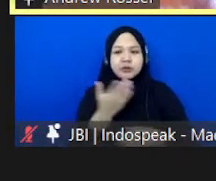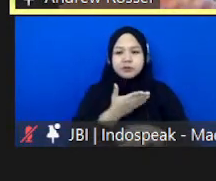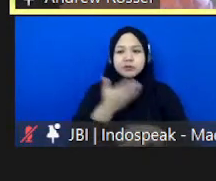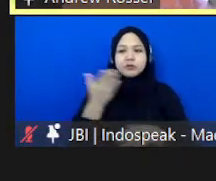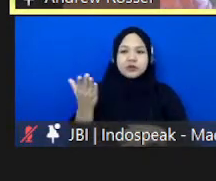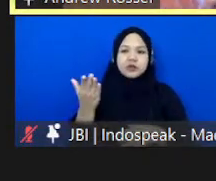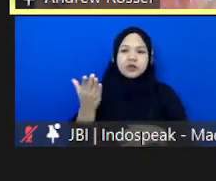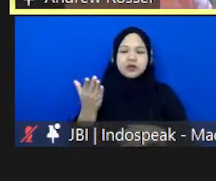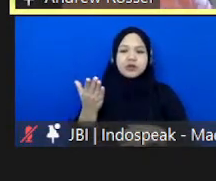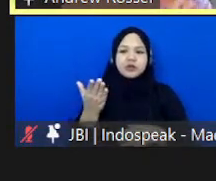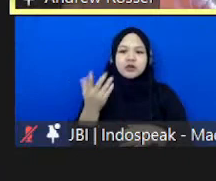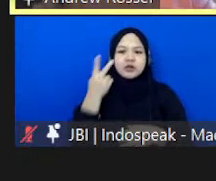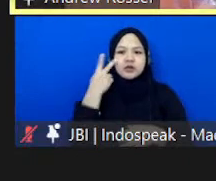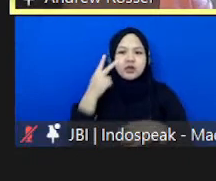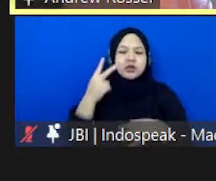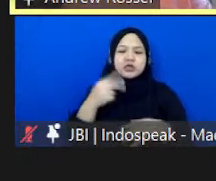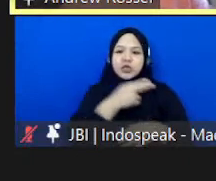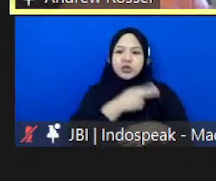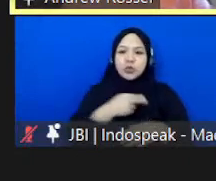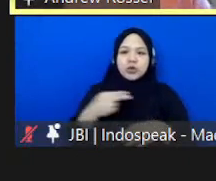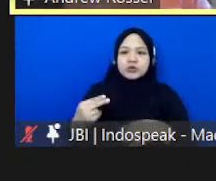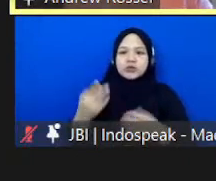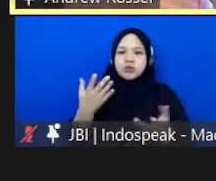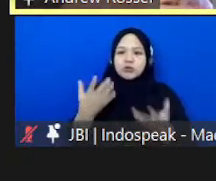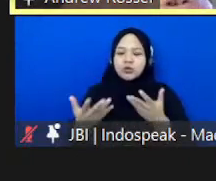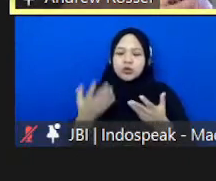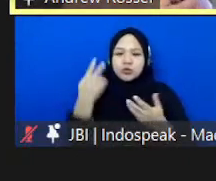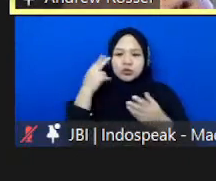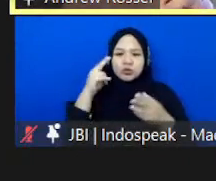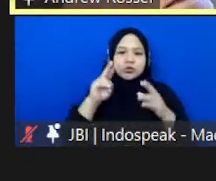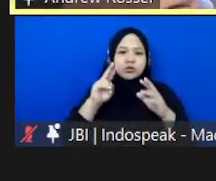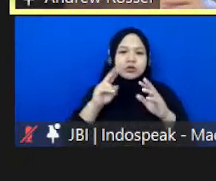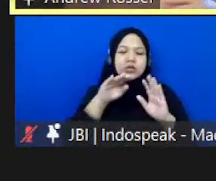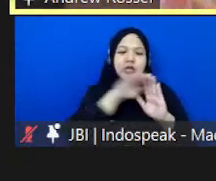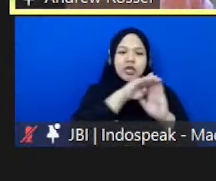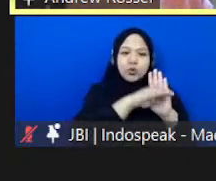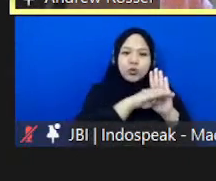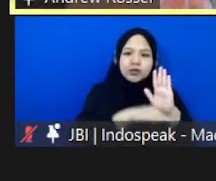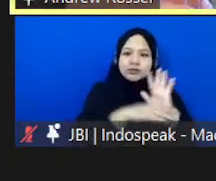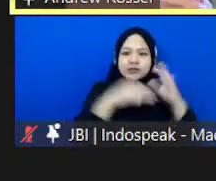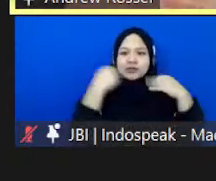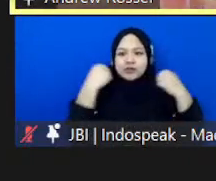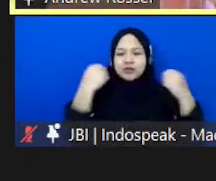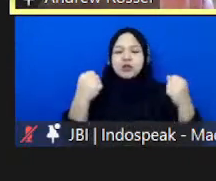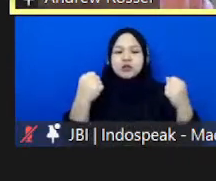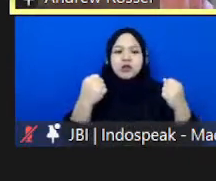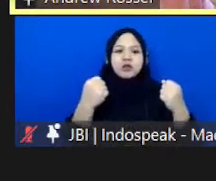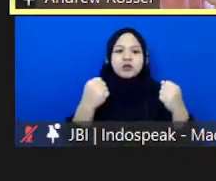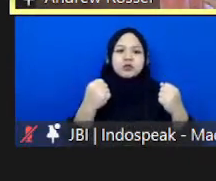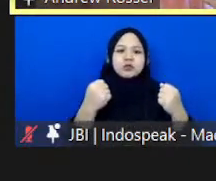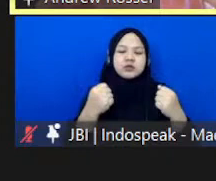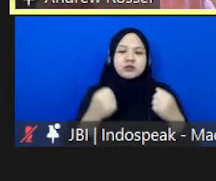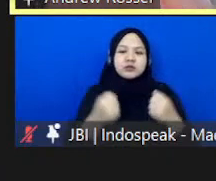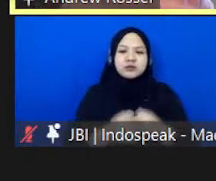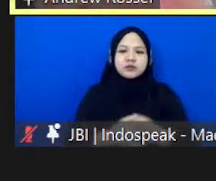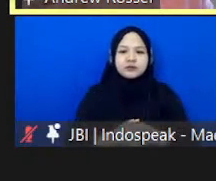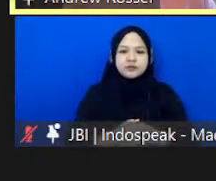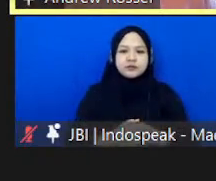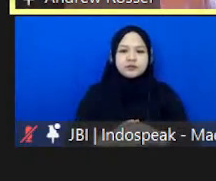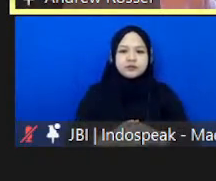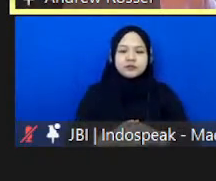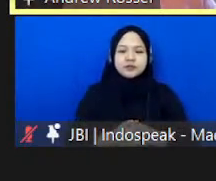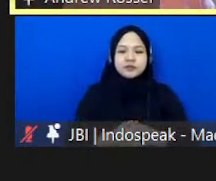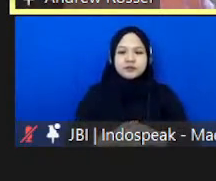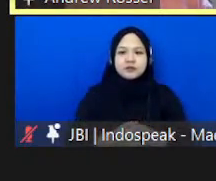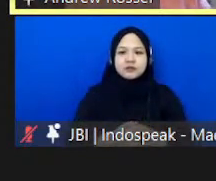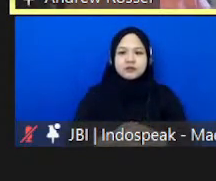moves Indonesia has made to comply with the international health regulations have not, by and large, entailed imposing extra